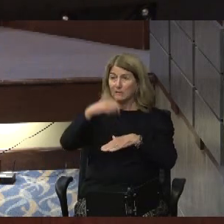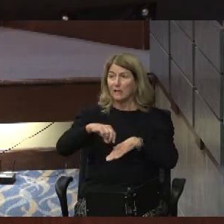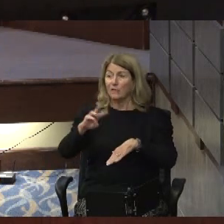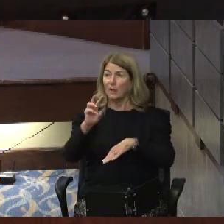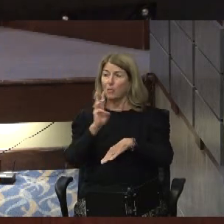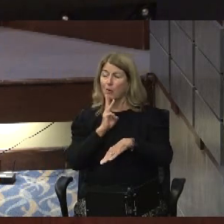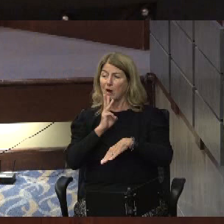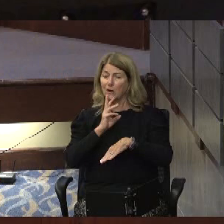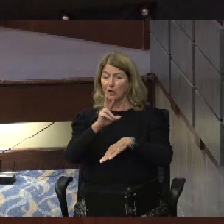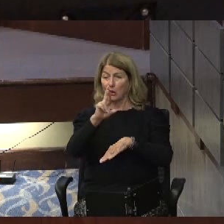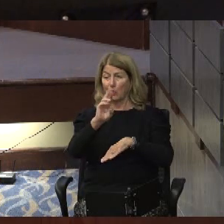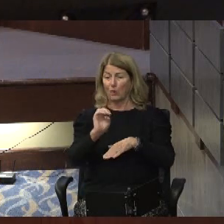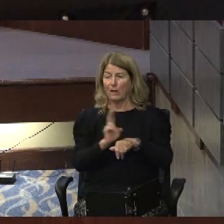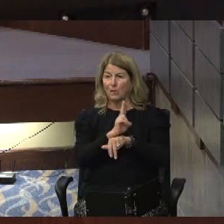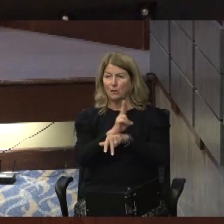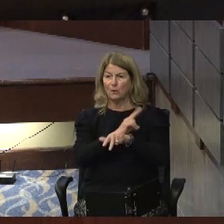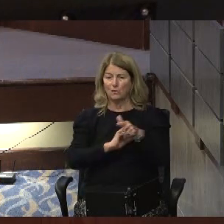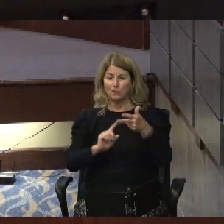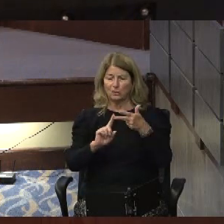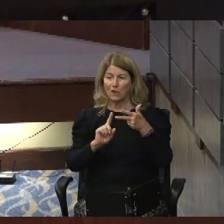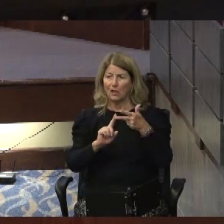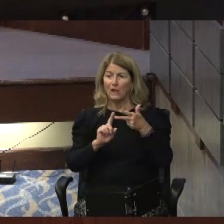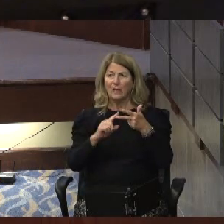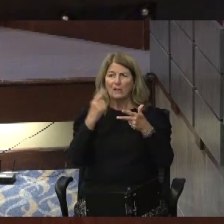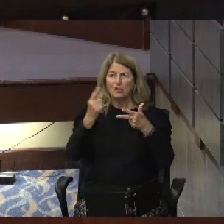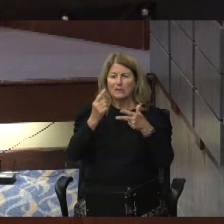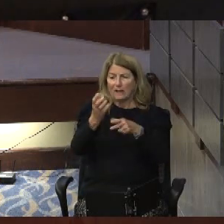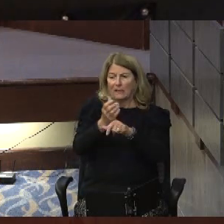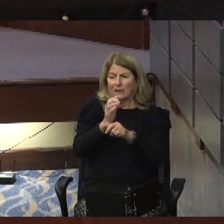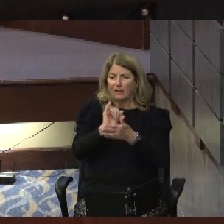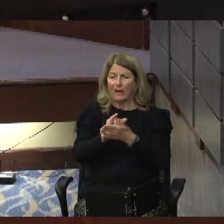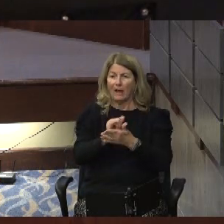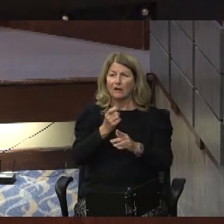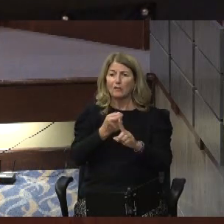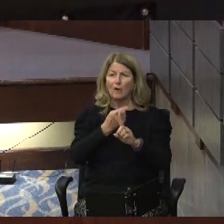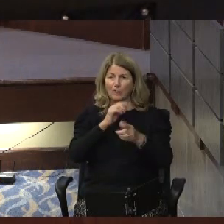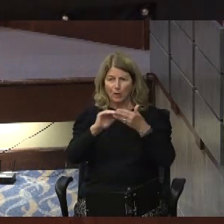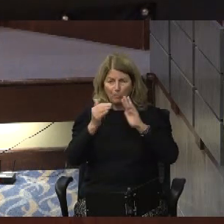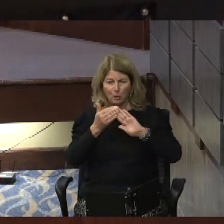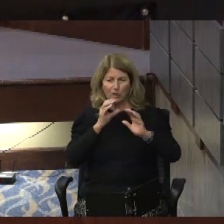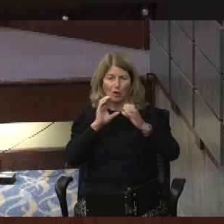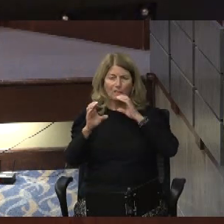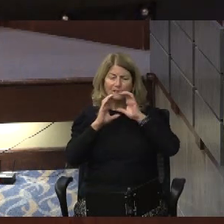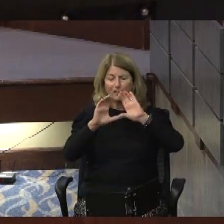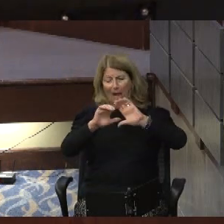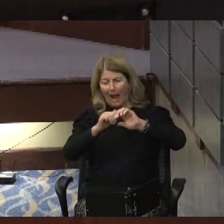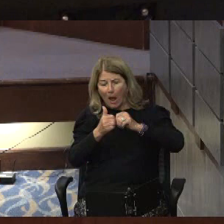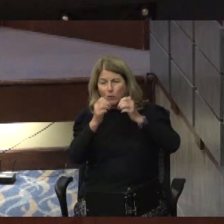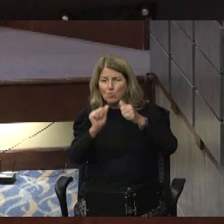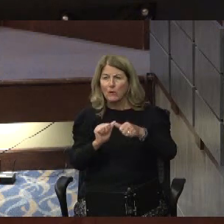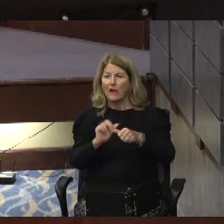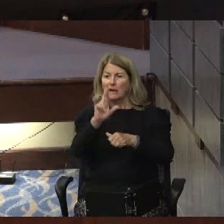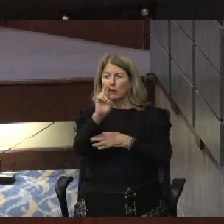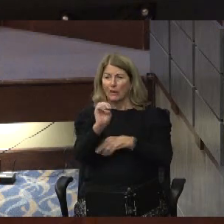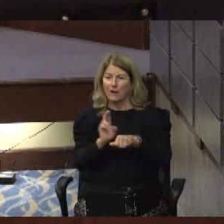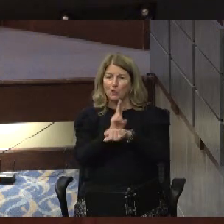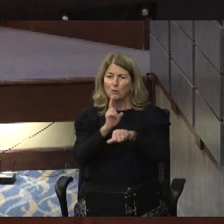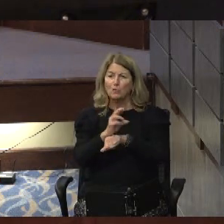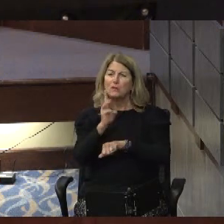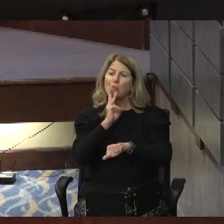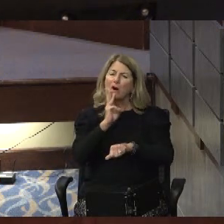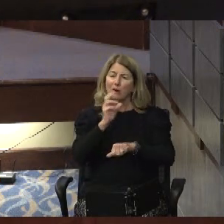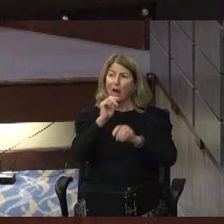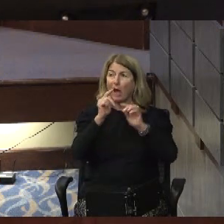reuse, effluent, and just getting that into the community conversation too, how we can reuse water and not send it all downstream.